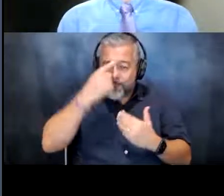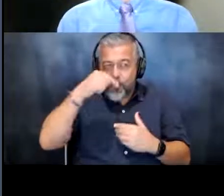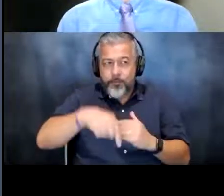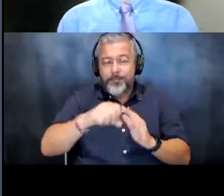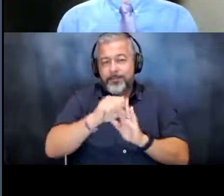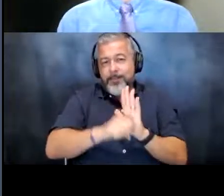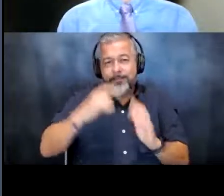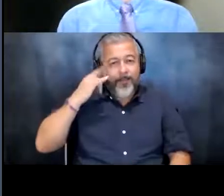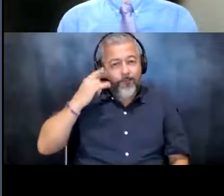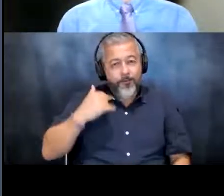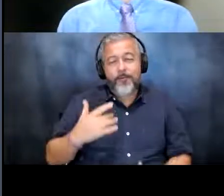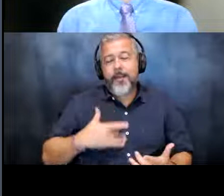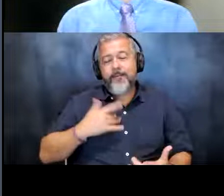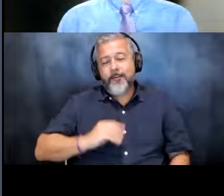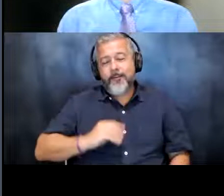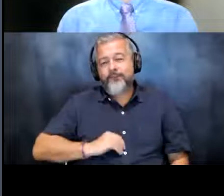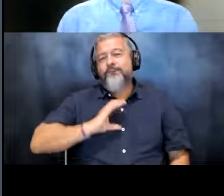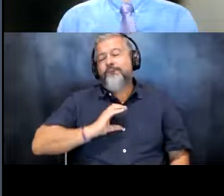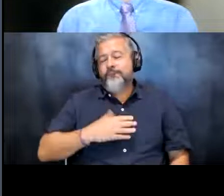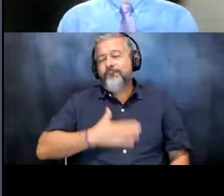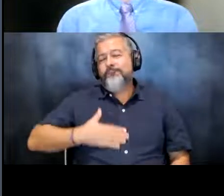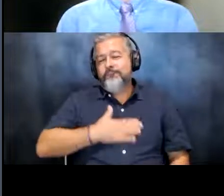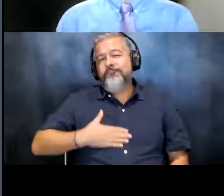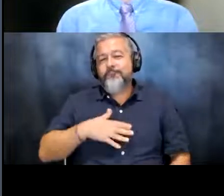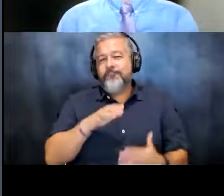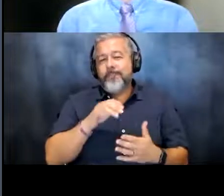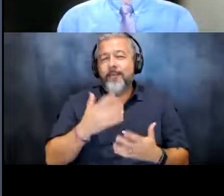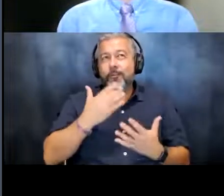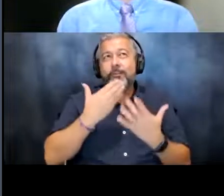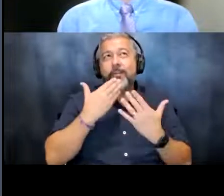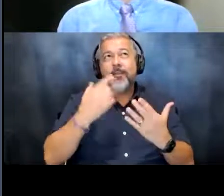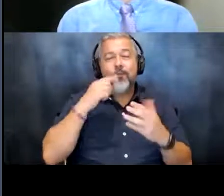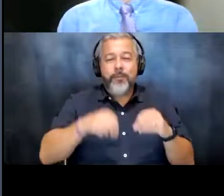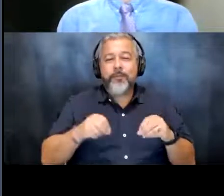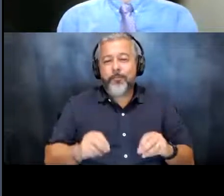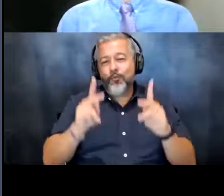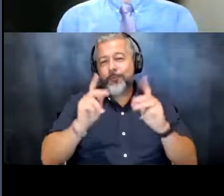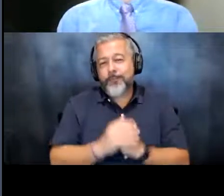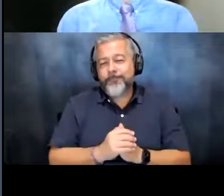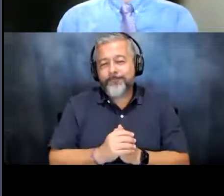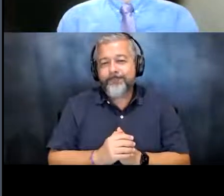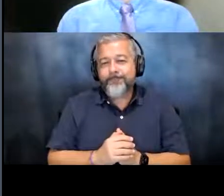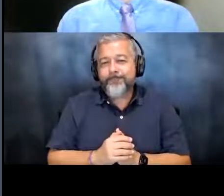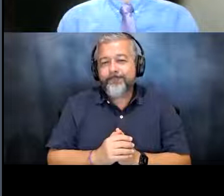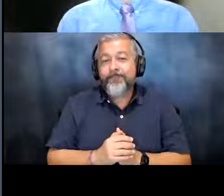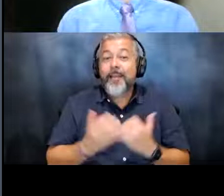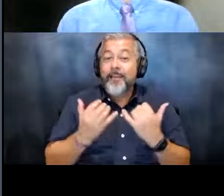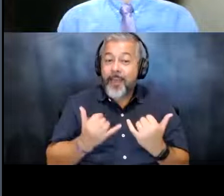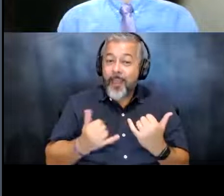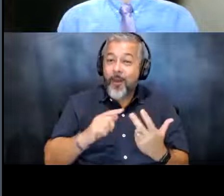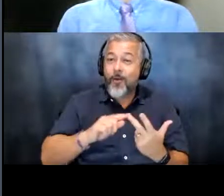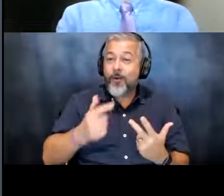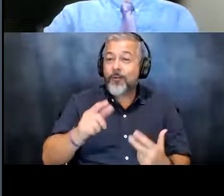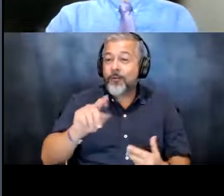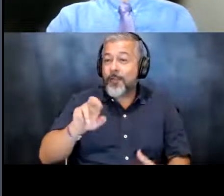rewarding experience, and I feel thankful for the opportunity. And so I will turn it over now to